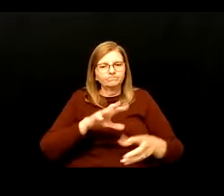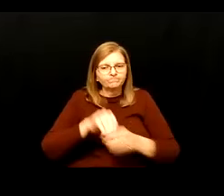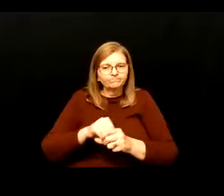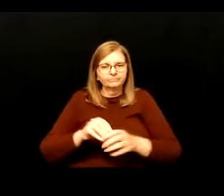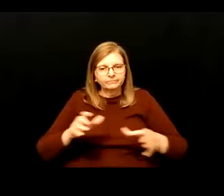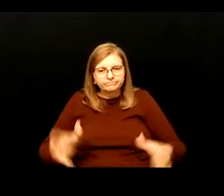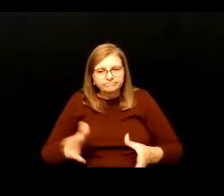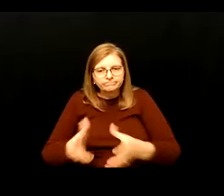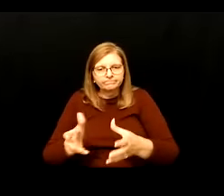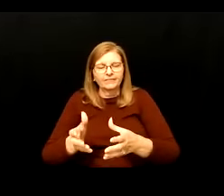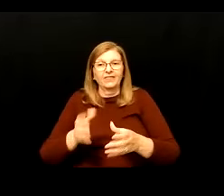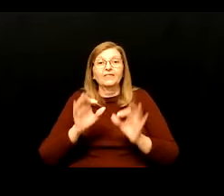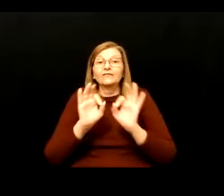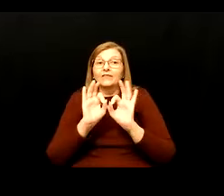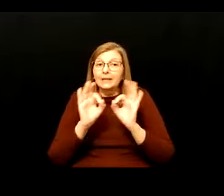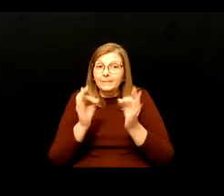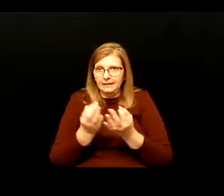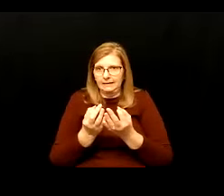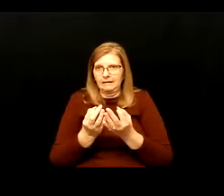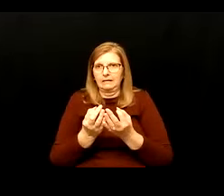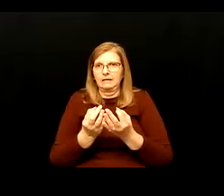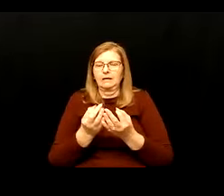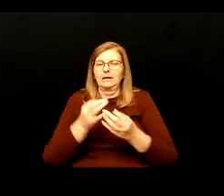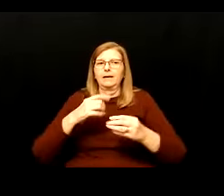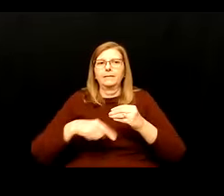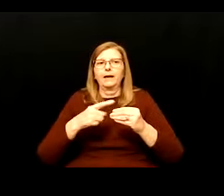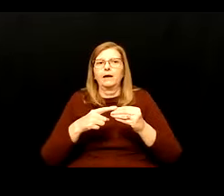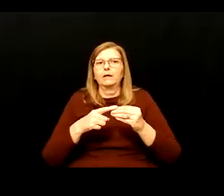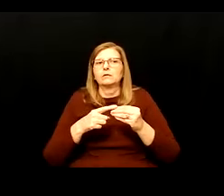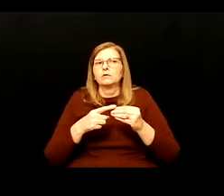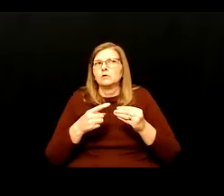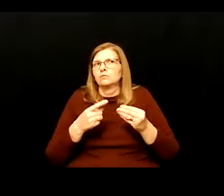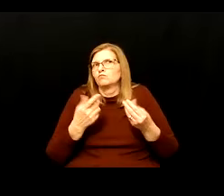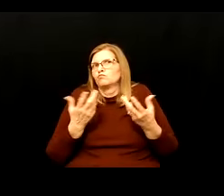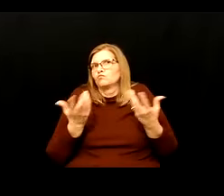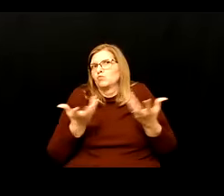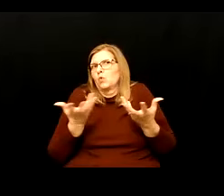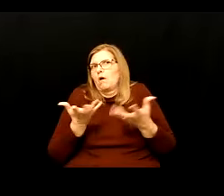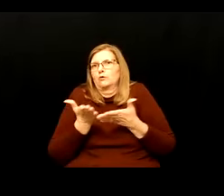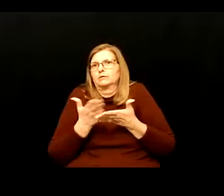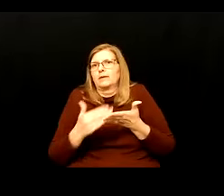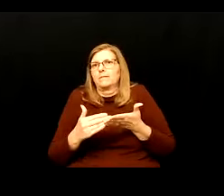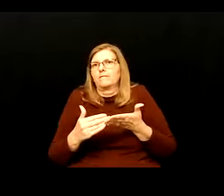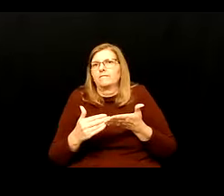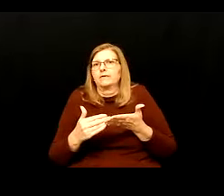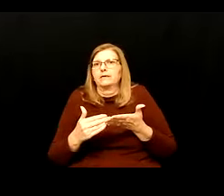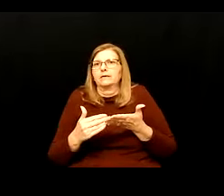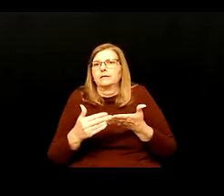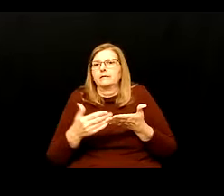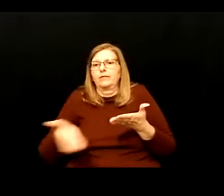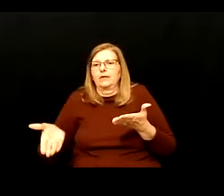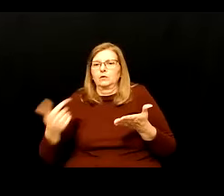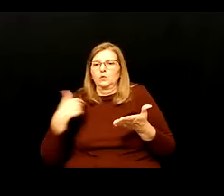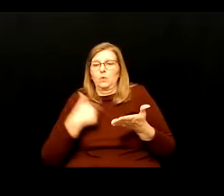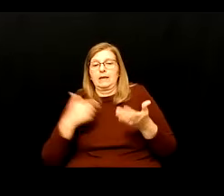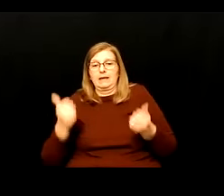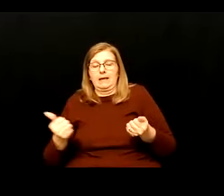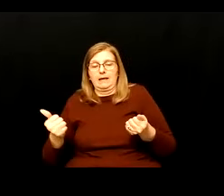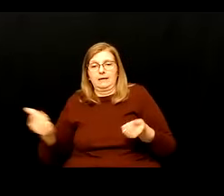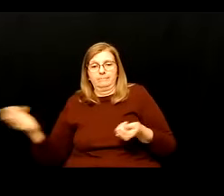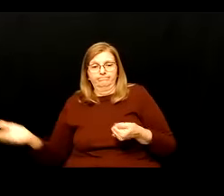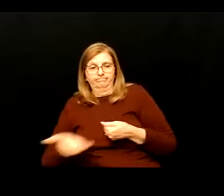educate the families about what are some of the things that we can bring to